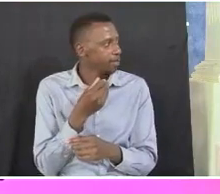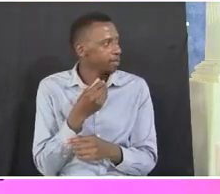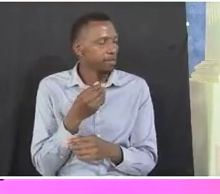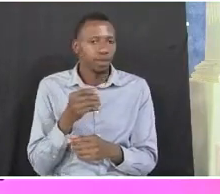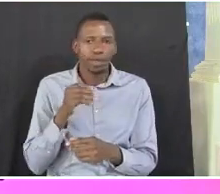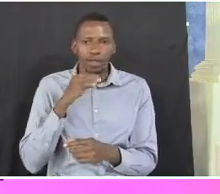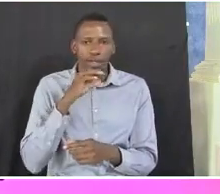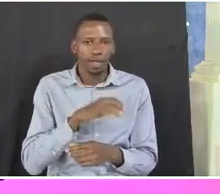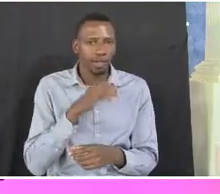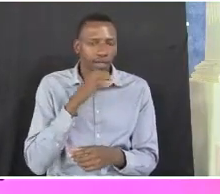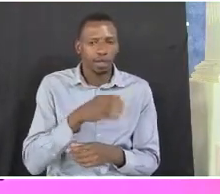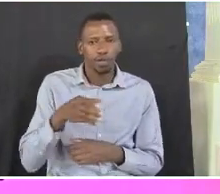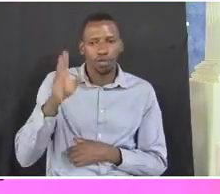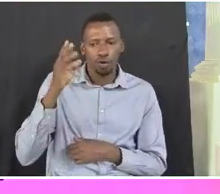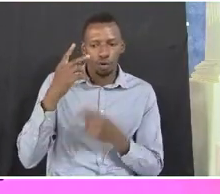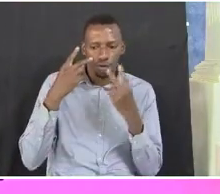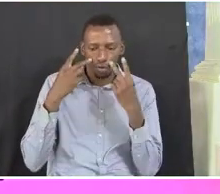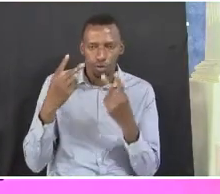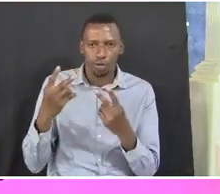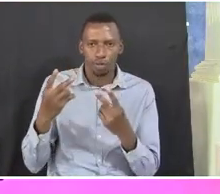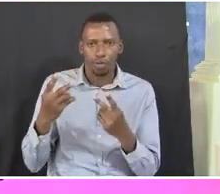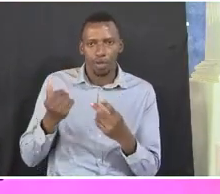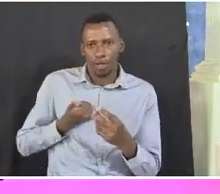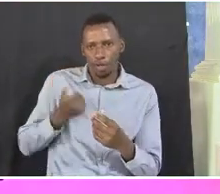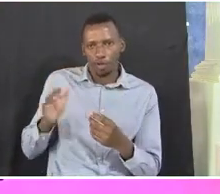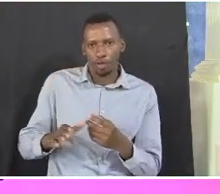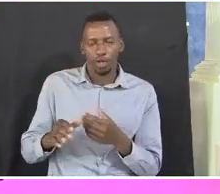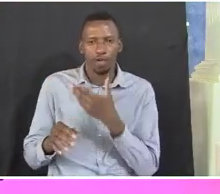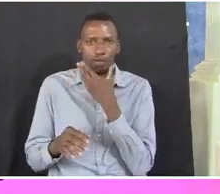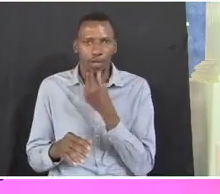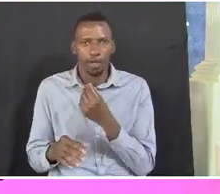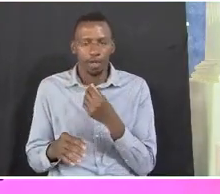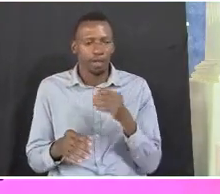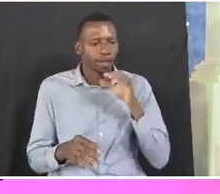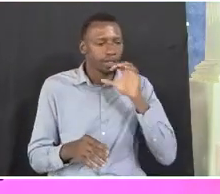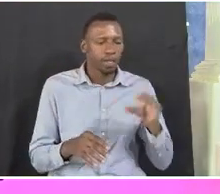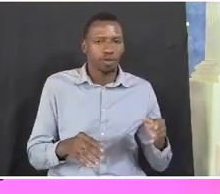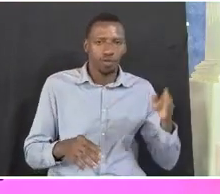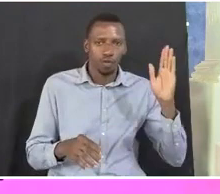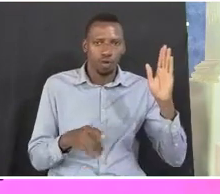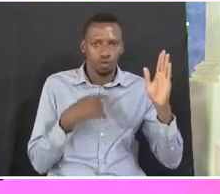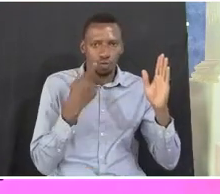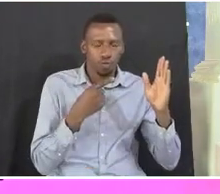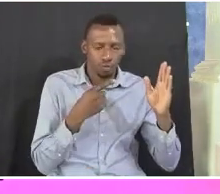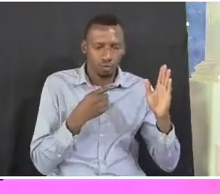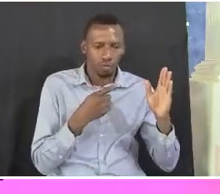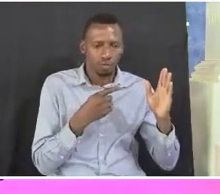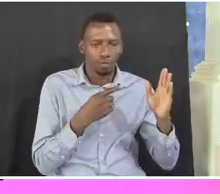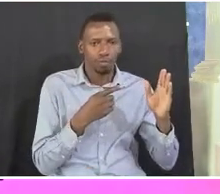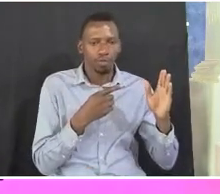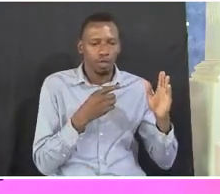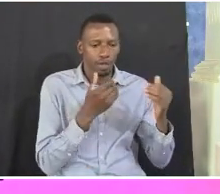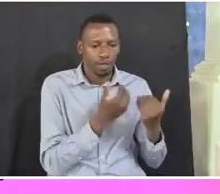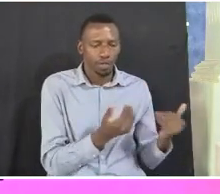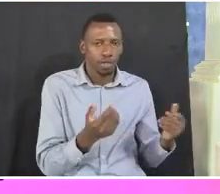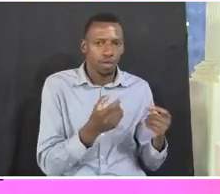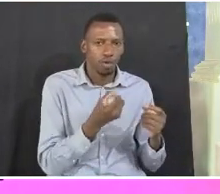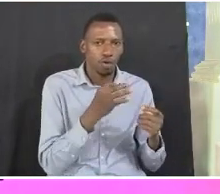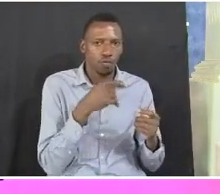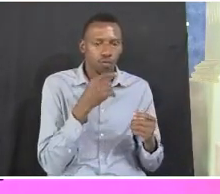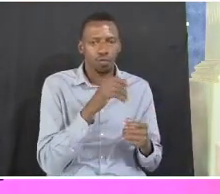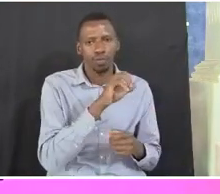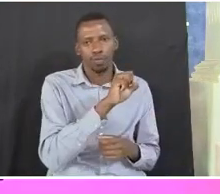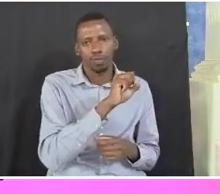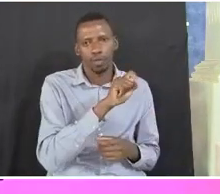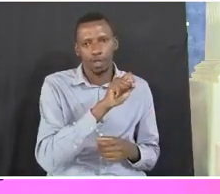of God saw the daughters of men. The sons of God are the descendants of Seth.